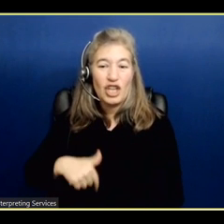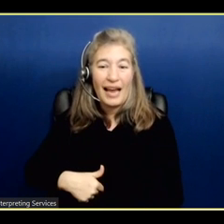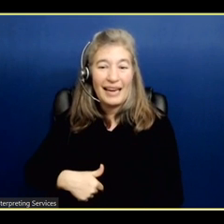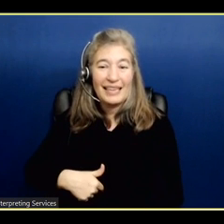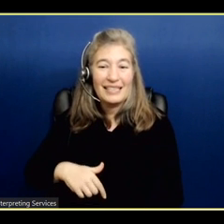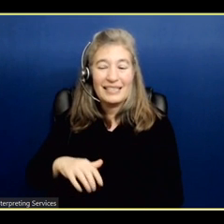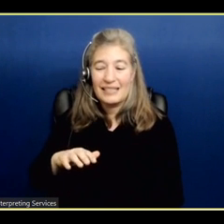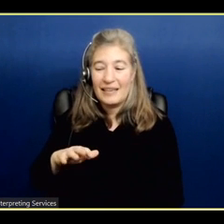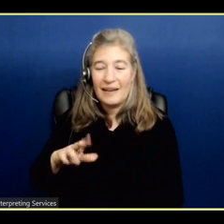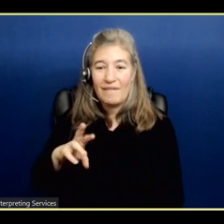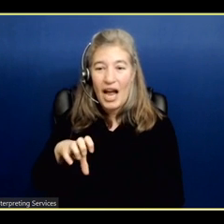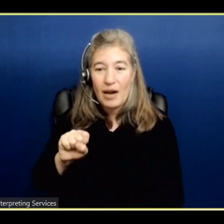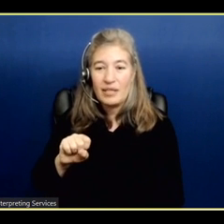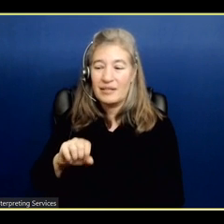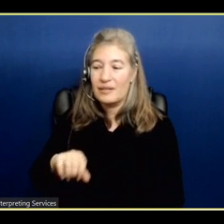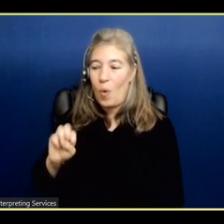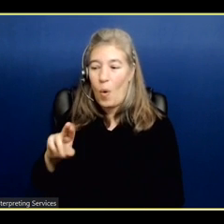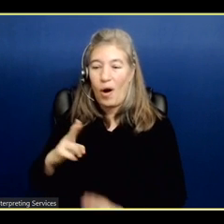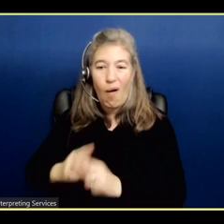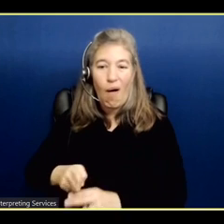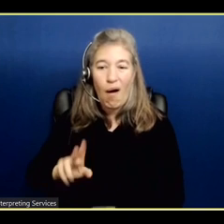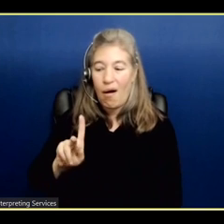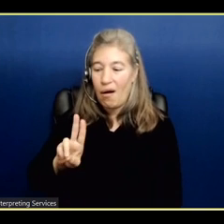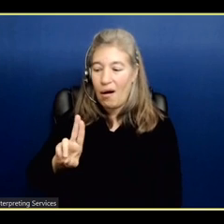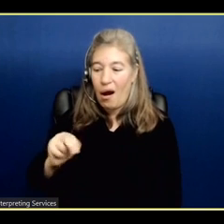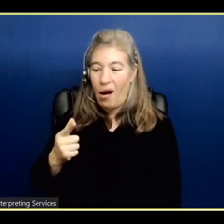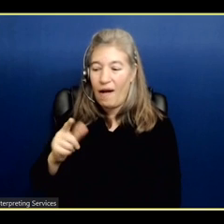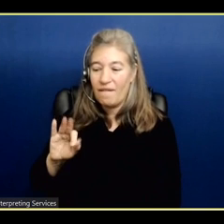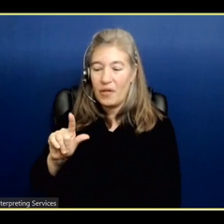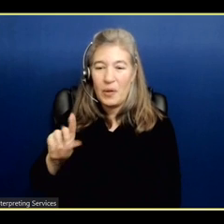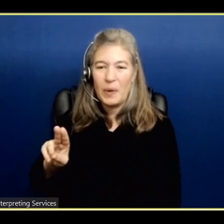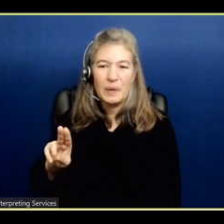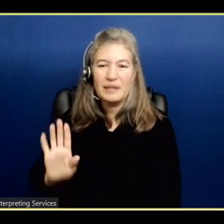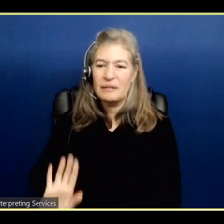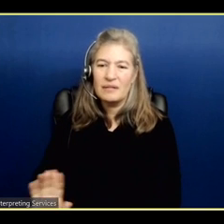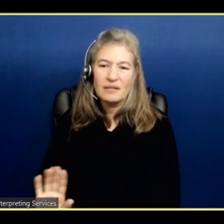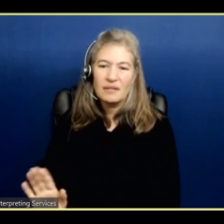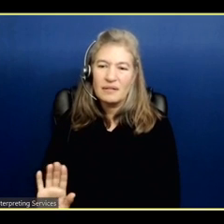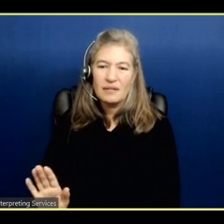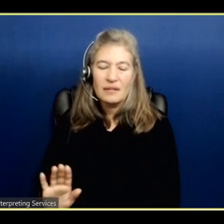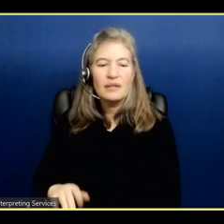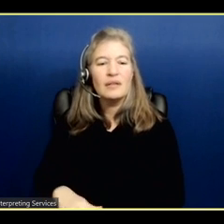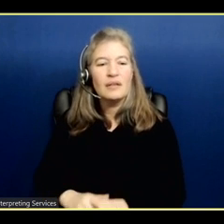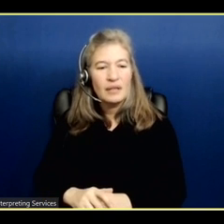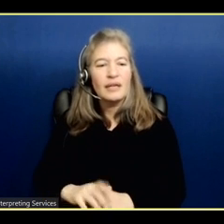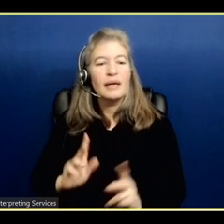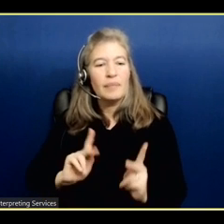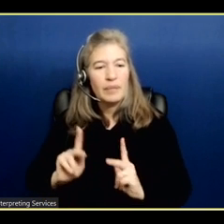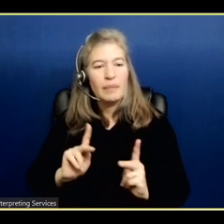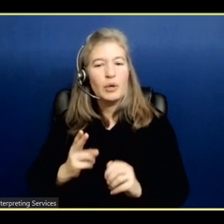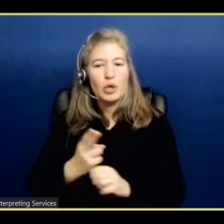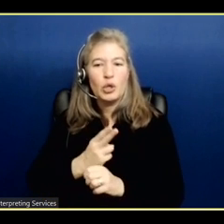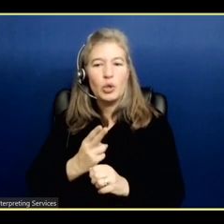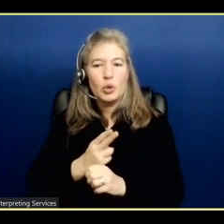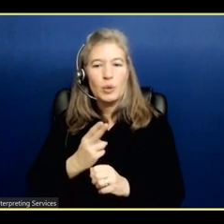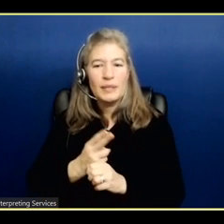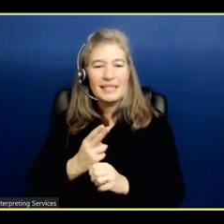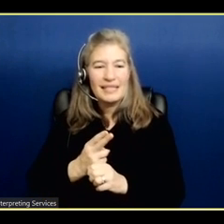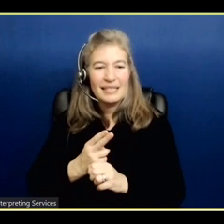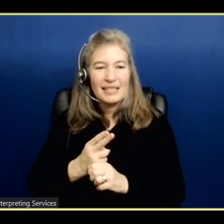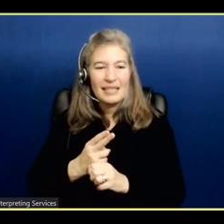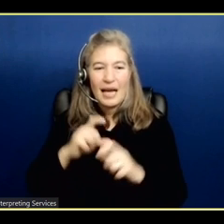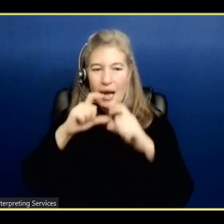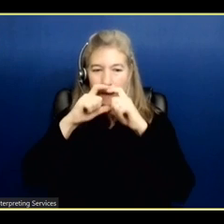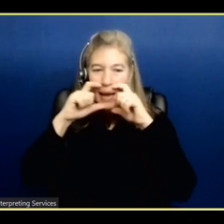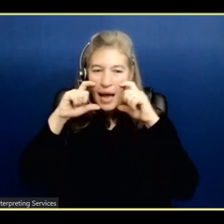are experiencing hate-based situations. Earlier today, I learned that in New York alone, there were over 1,000 reported hate crimes in